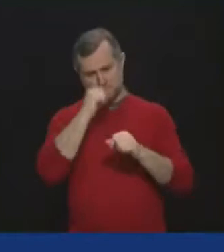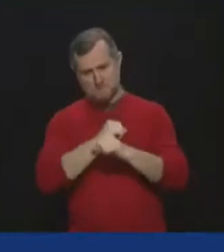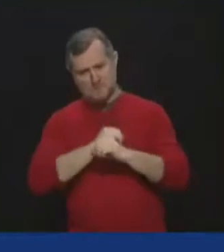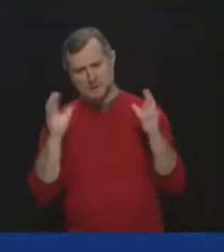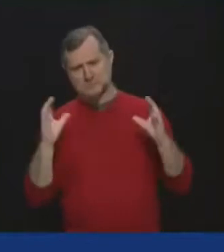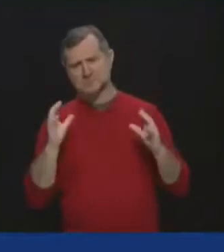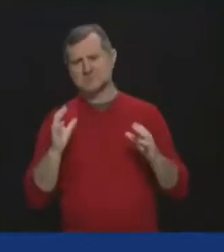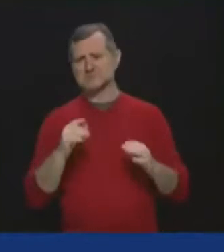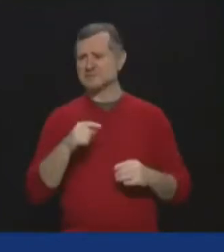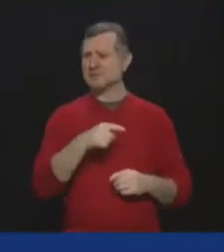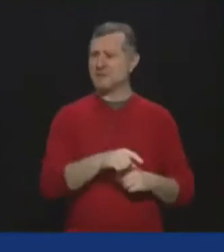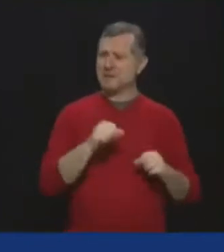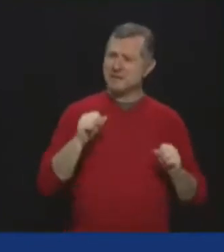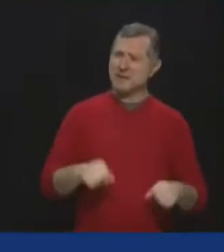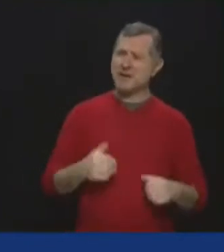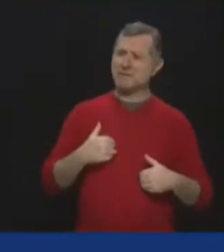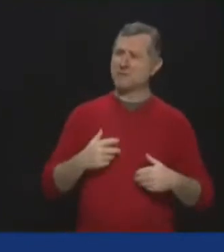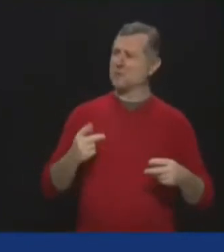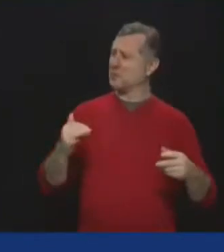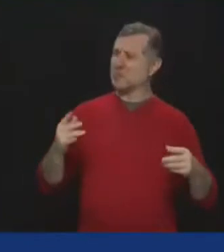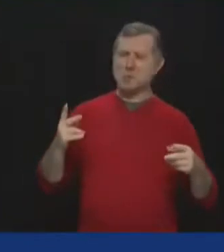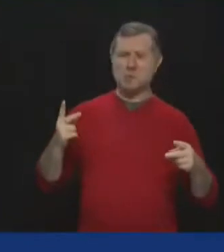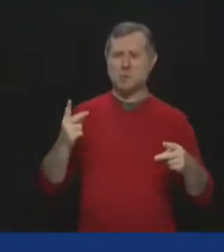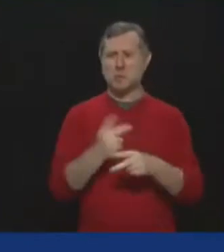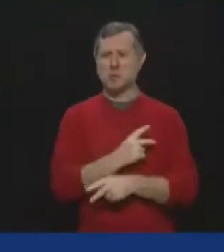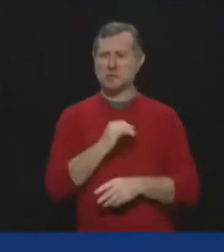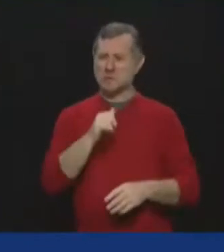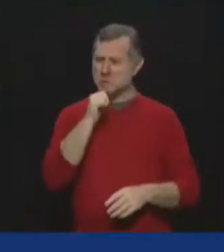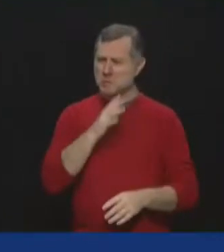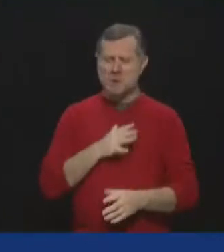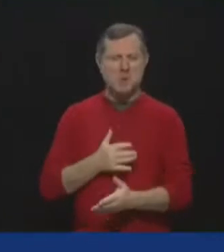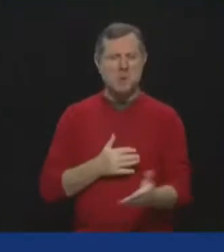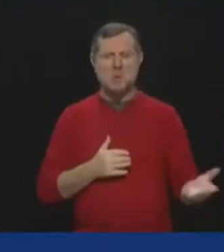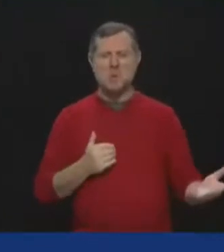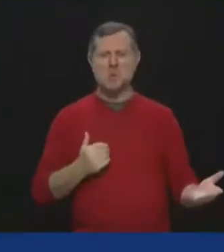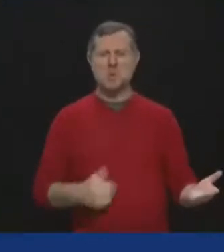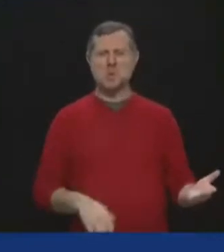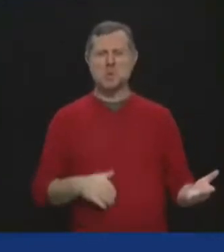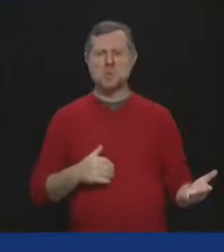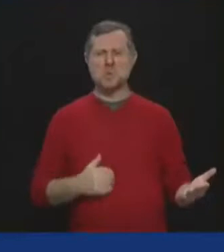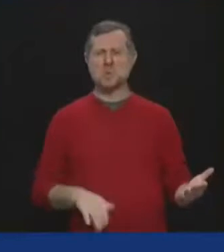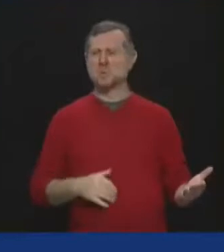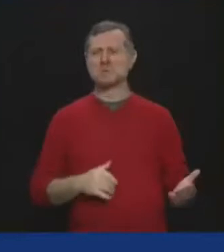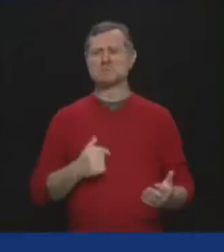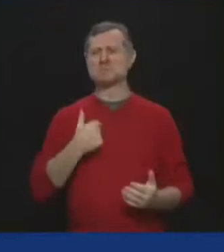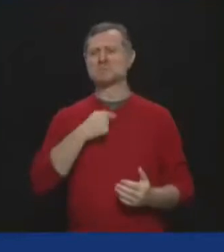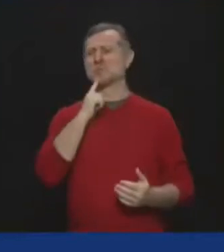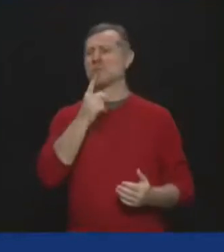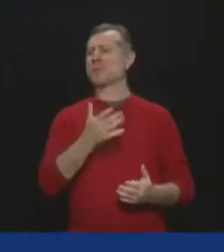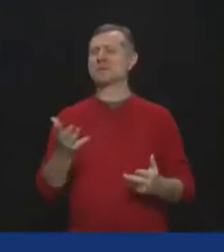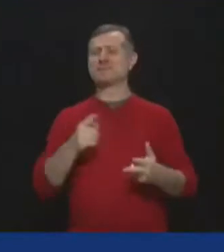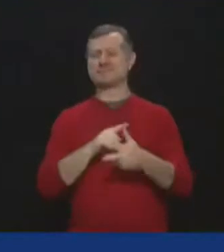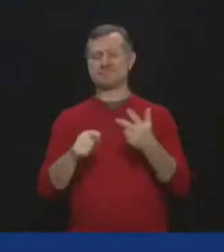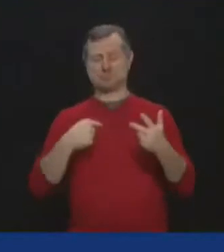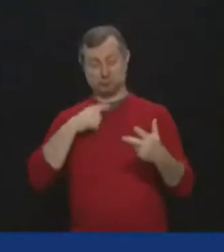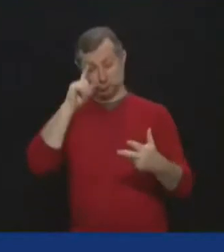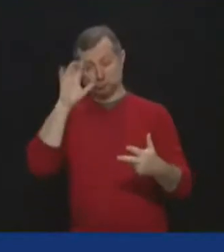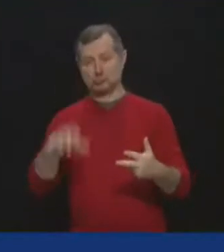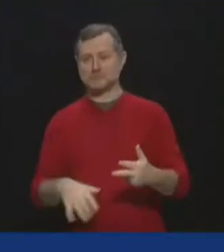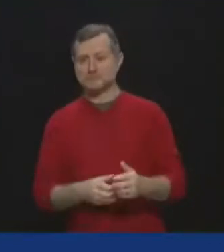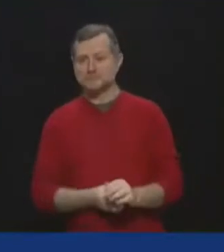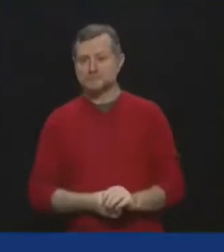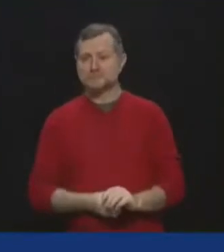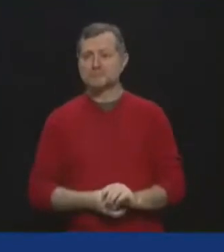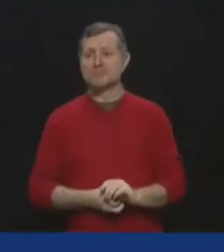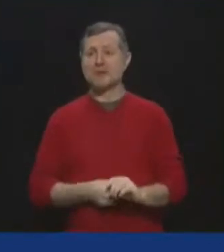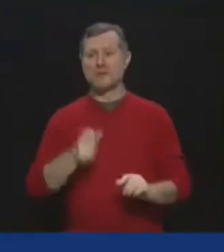worse decision for women. It does three things that is shocking. First, the governor said so